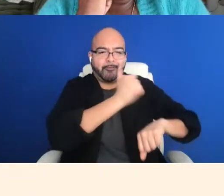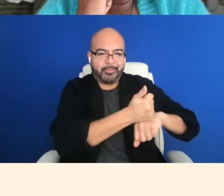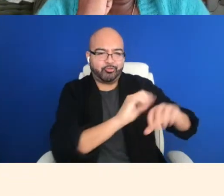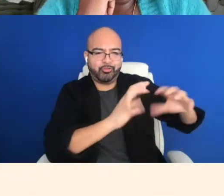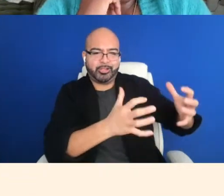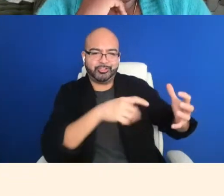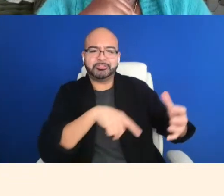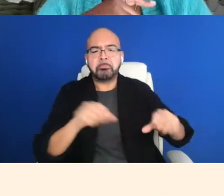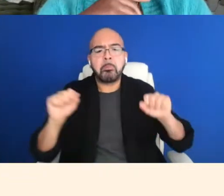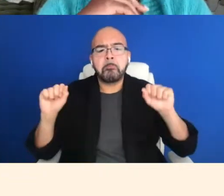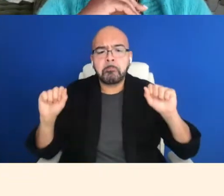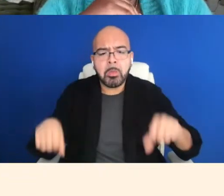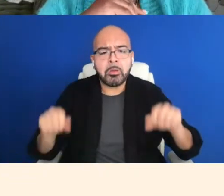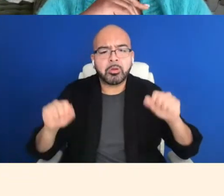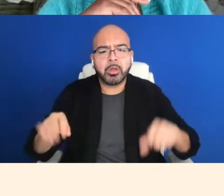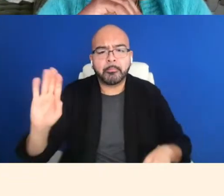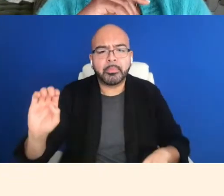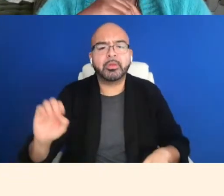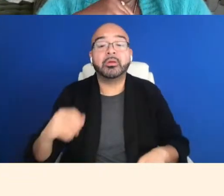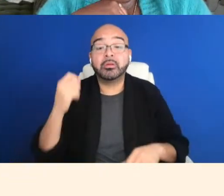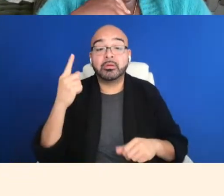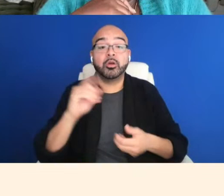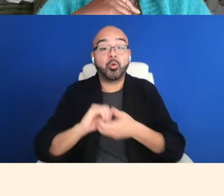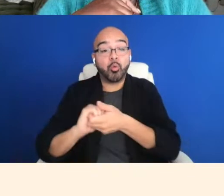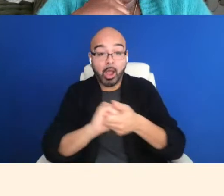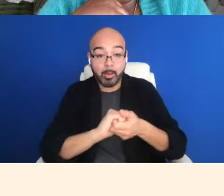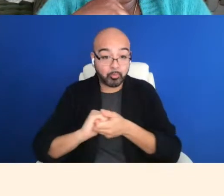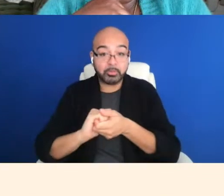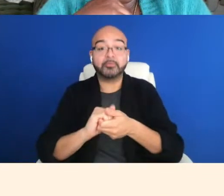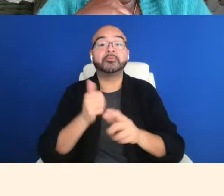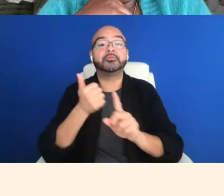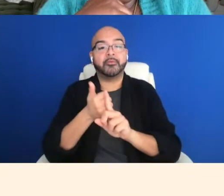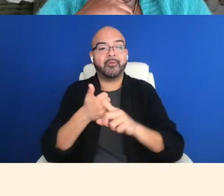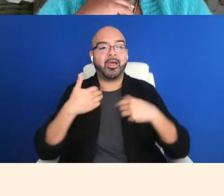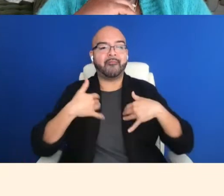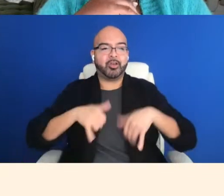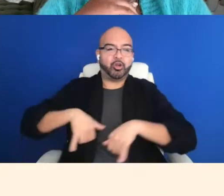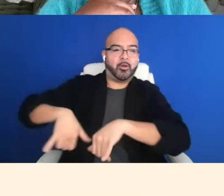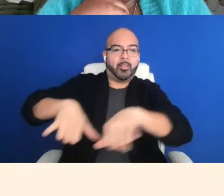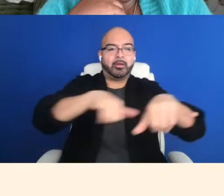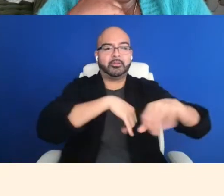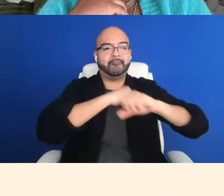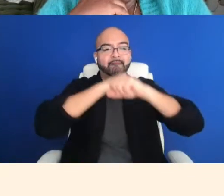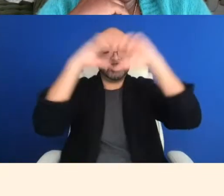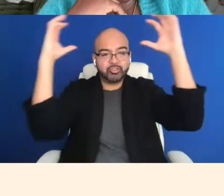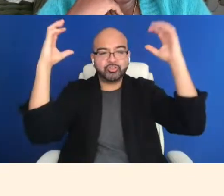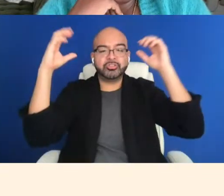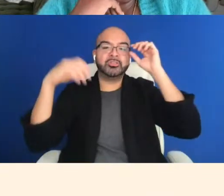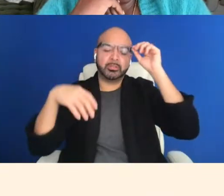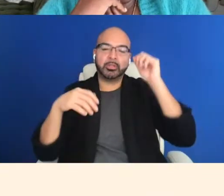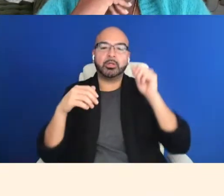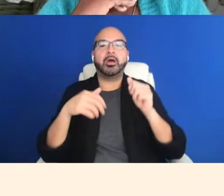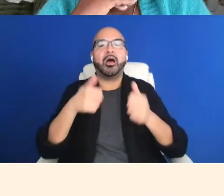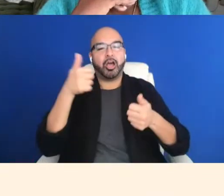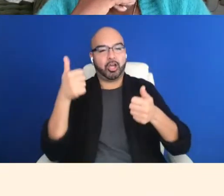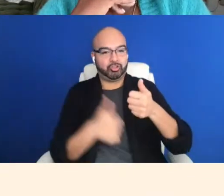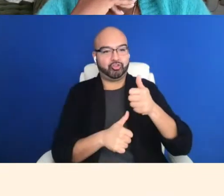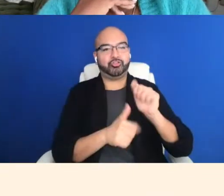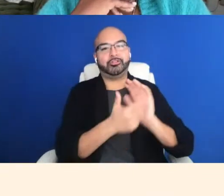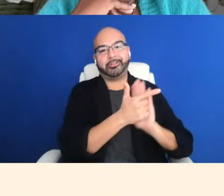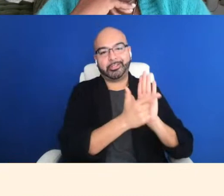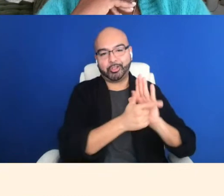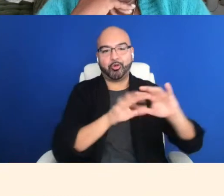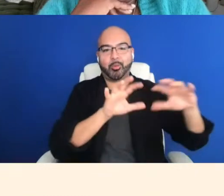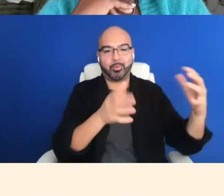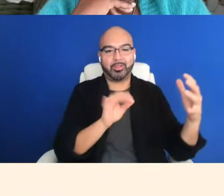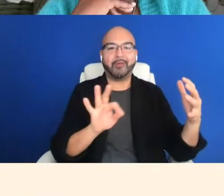be. Cooperatives really hold a collective vision under the legal umbrella of a